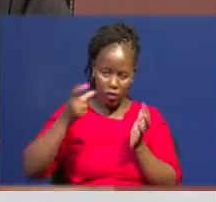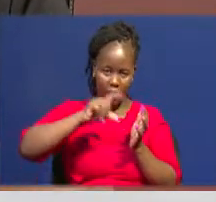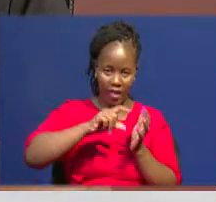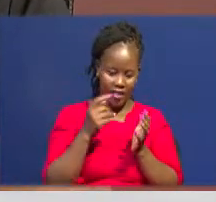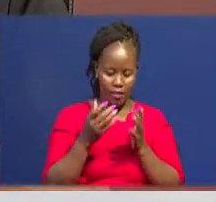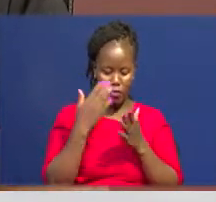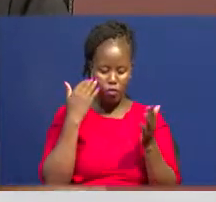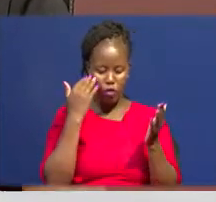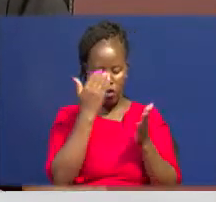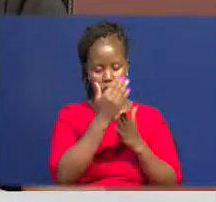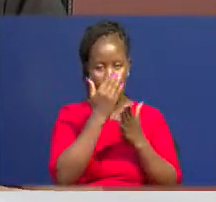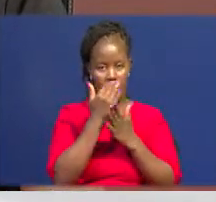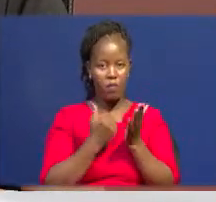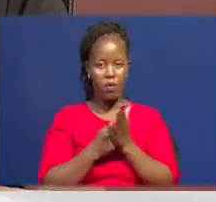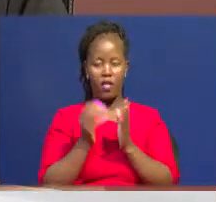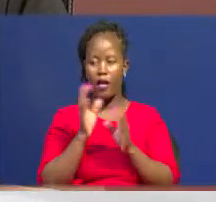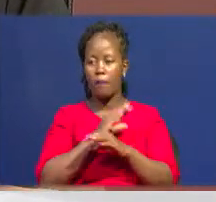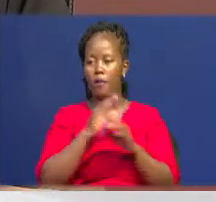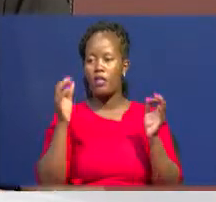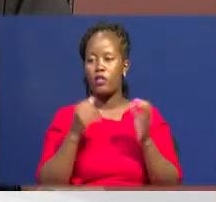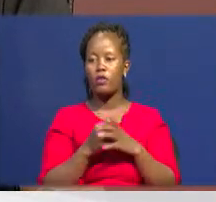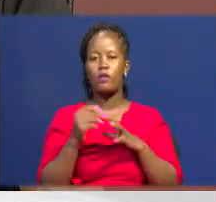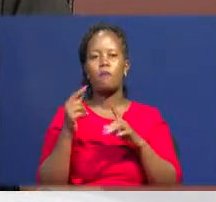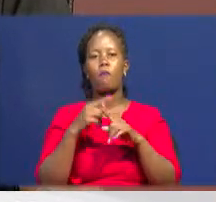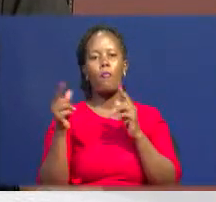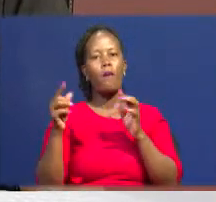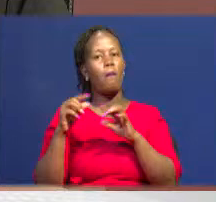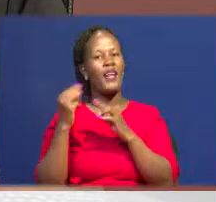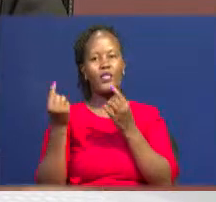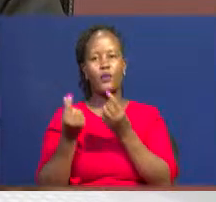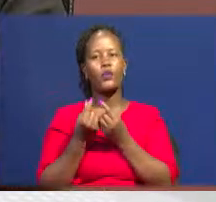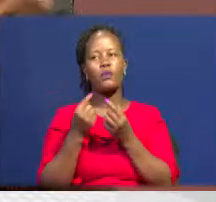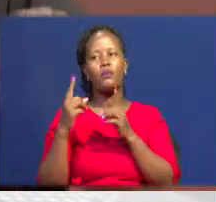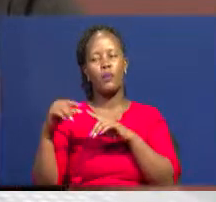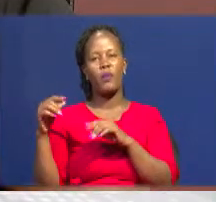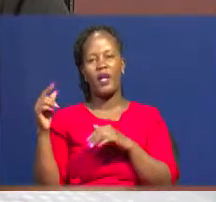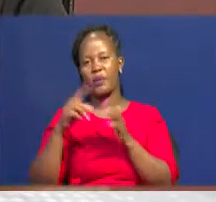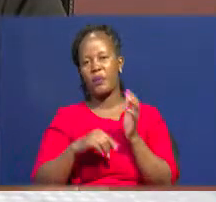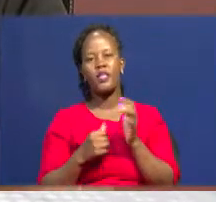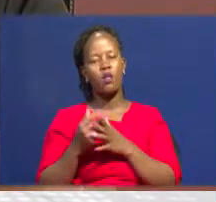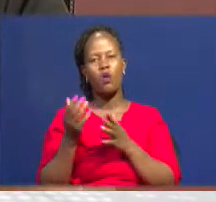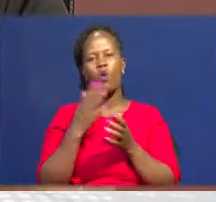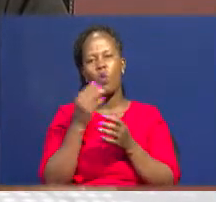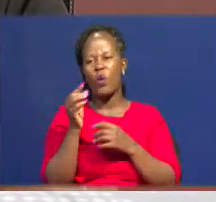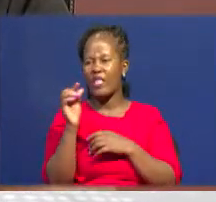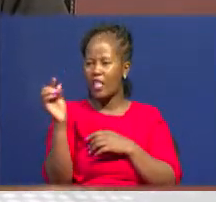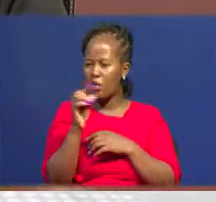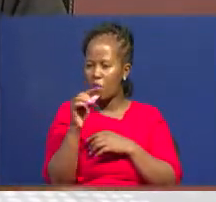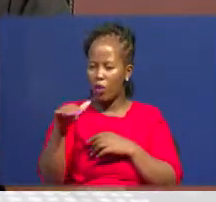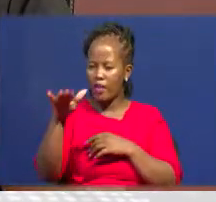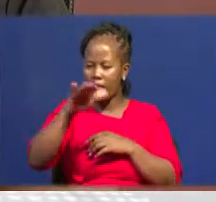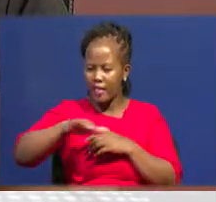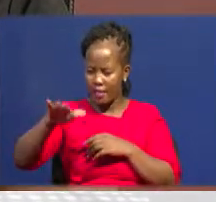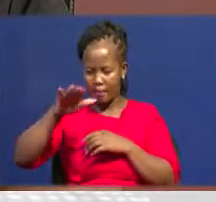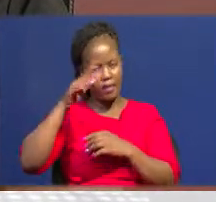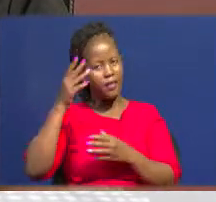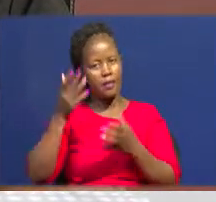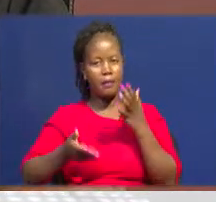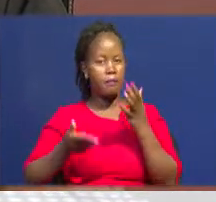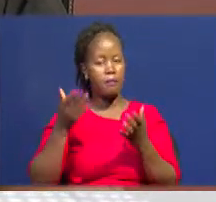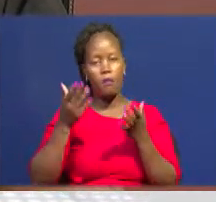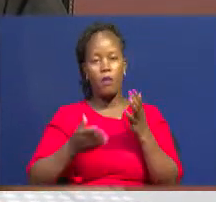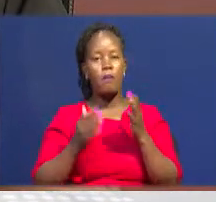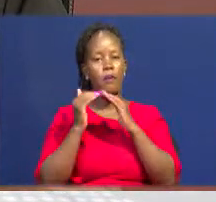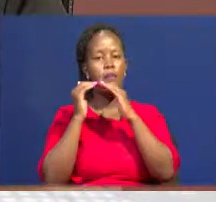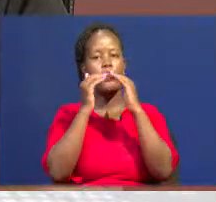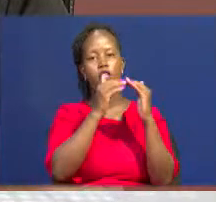program. But we met baseball and they said, hey, but baseball, we just need a small space, probably equal